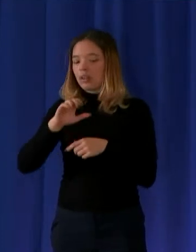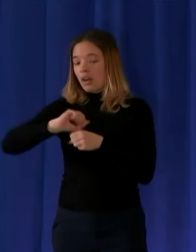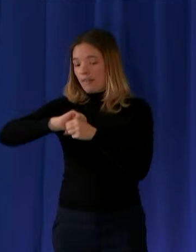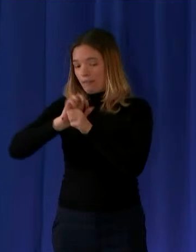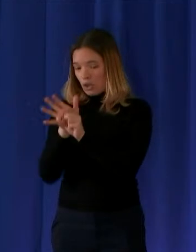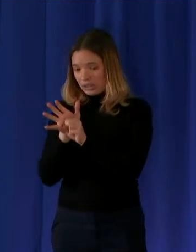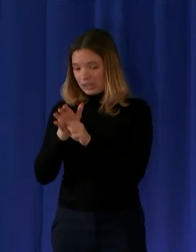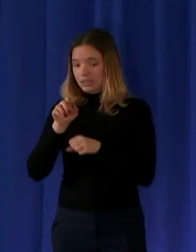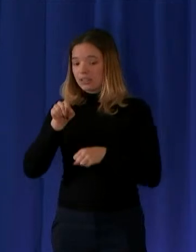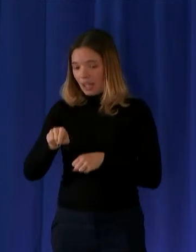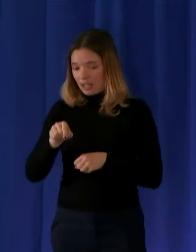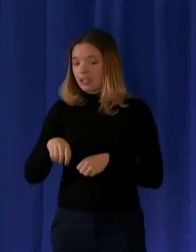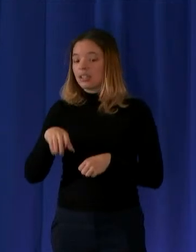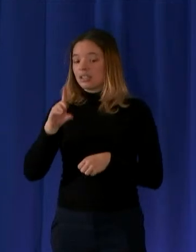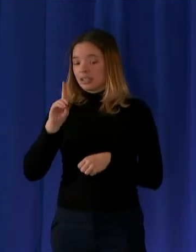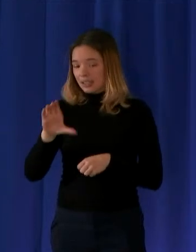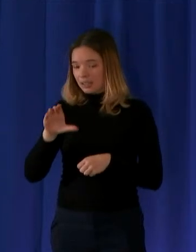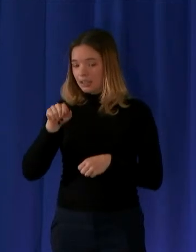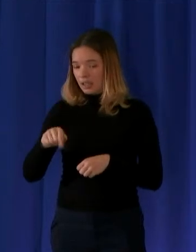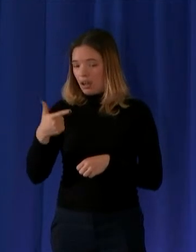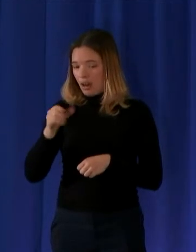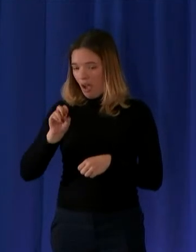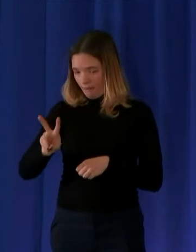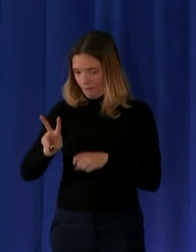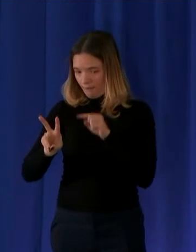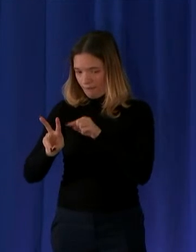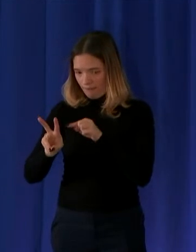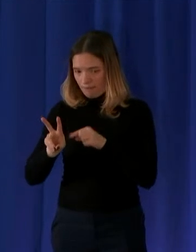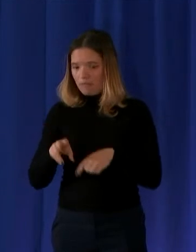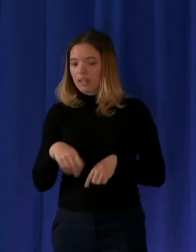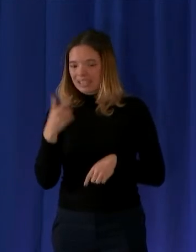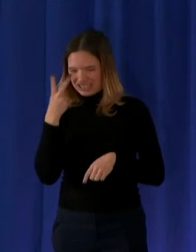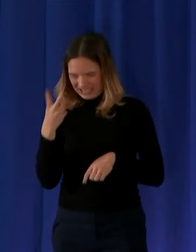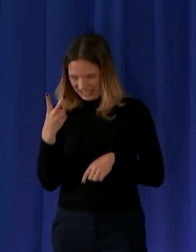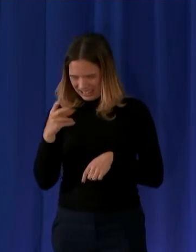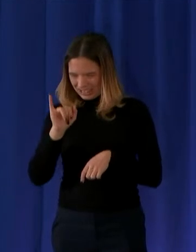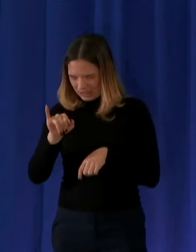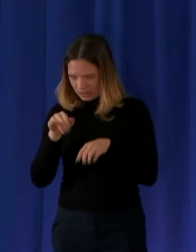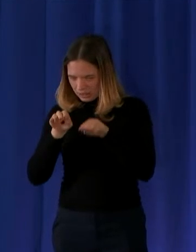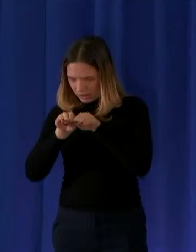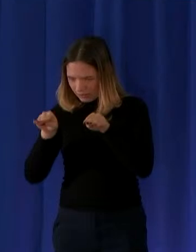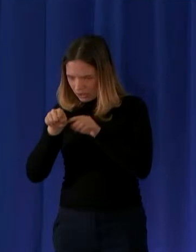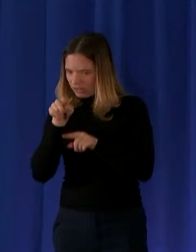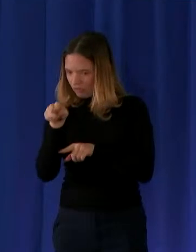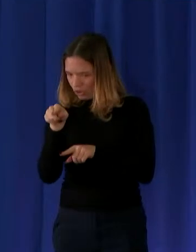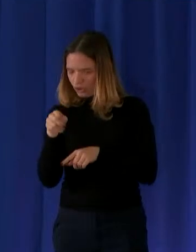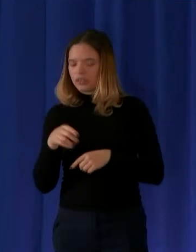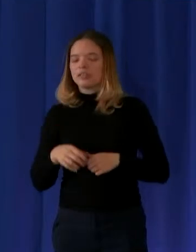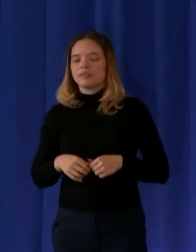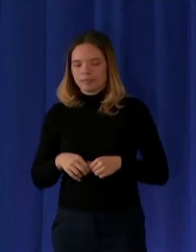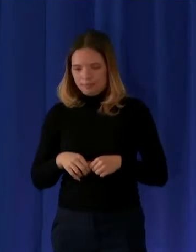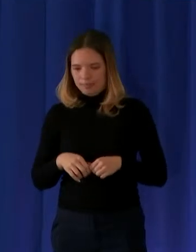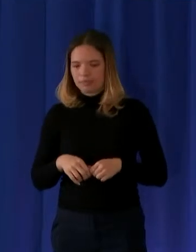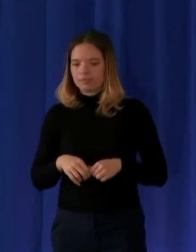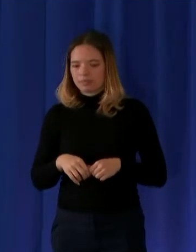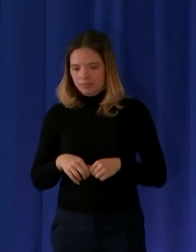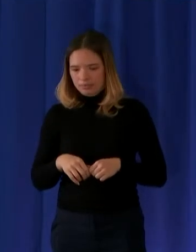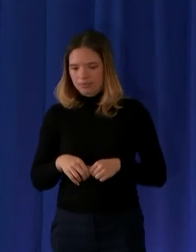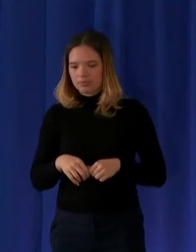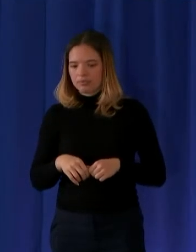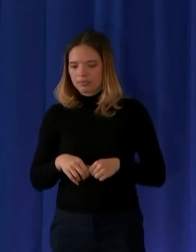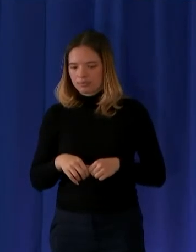coronavirus.dc.gov on any given day to find out what that level of spread is.